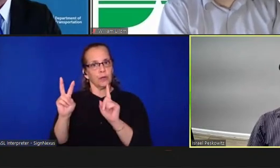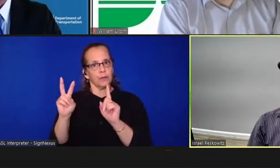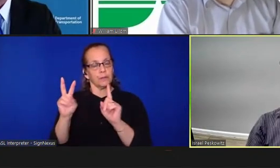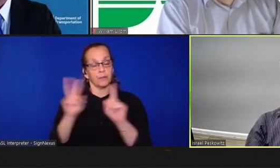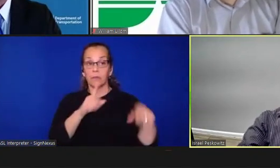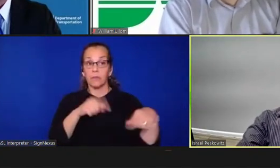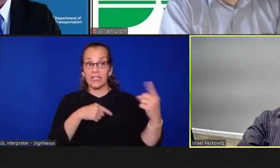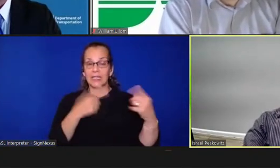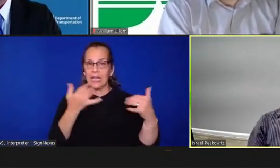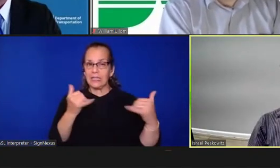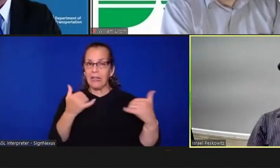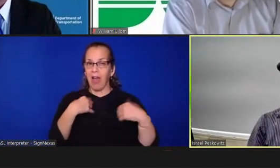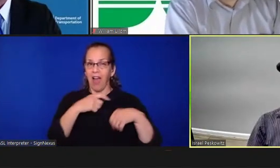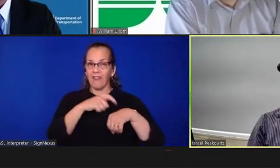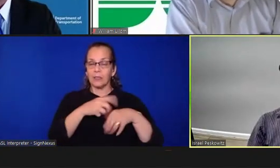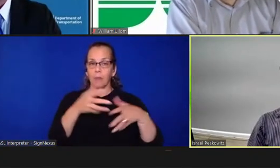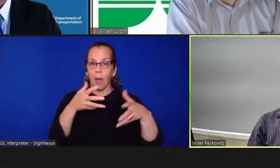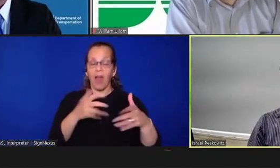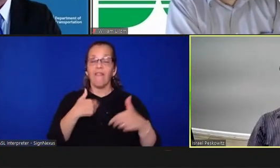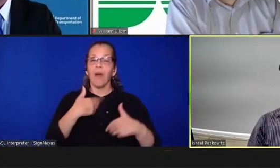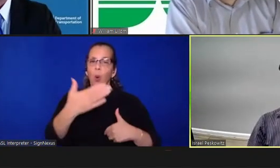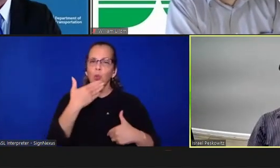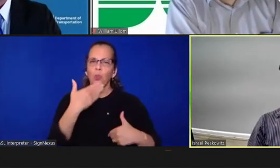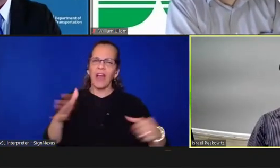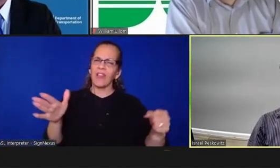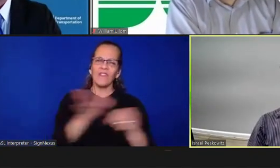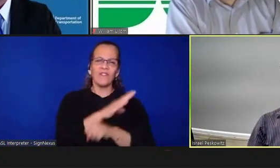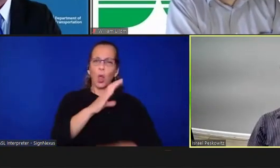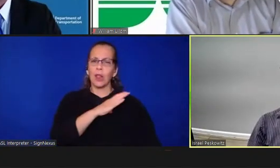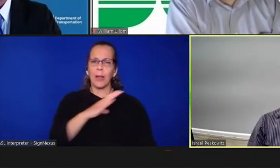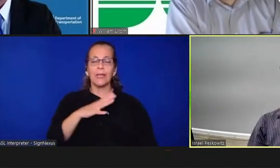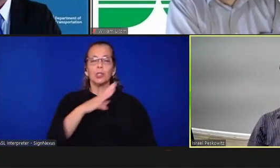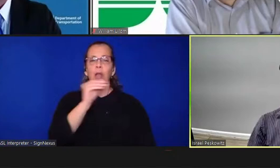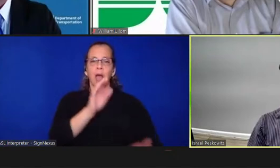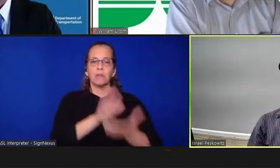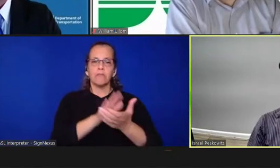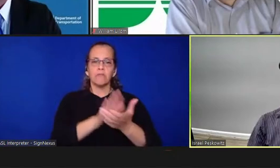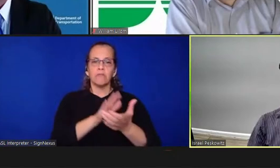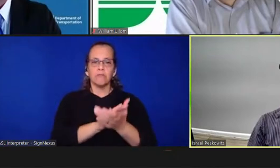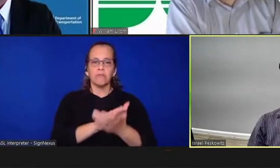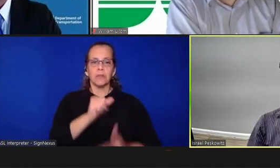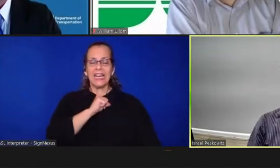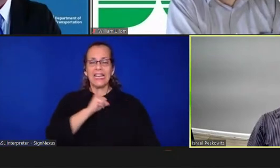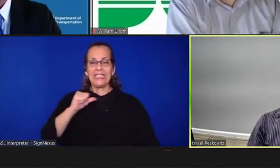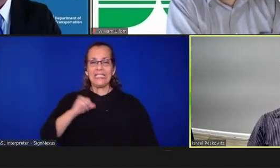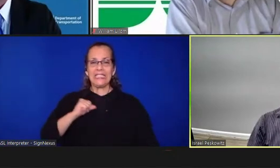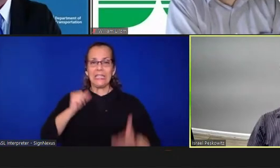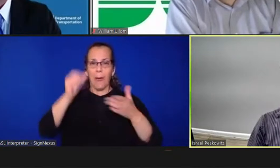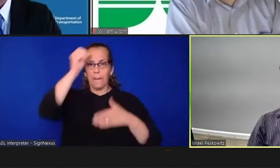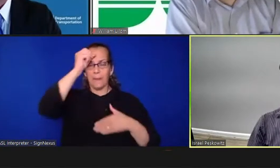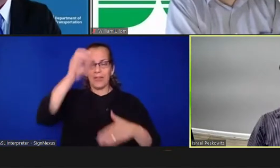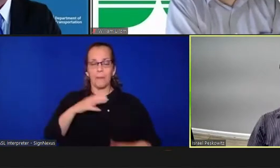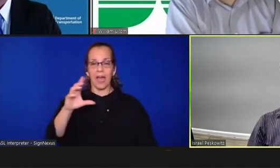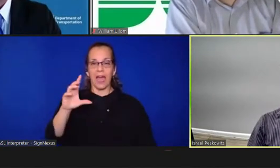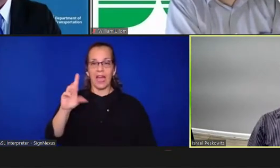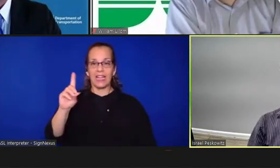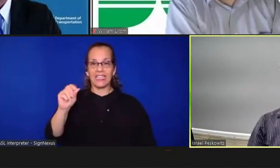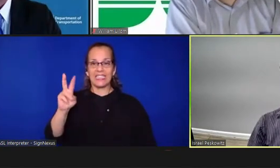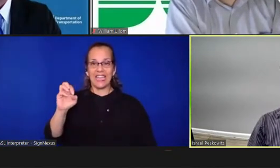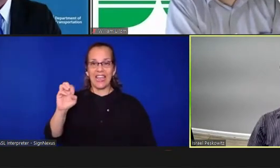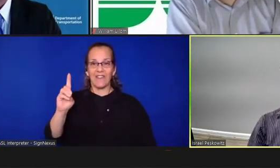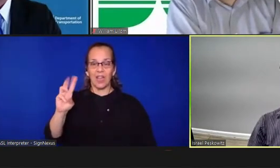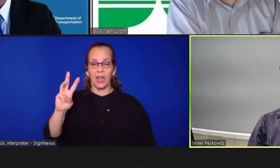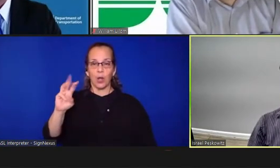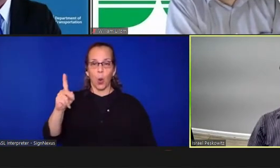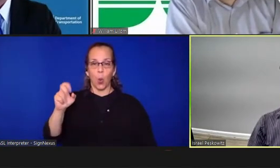still have some time left I'd like to thank the entire commission and I'd also like to give a shout out to assemblyman David wepron an assemblyman Daniel Rosenthal for